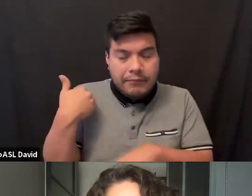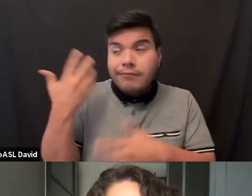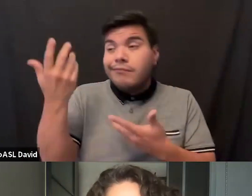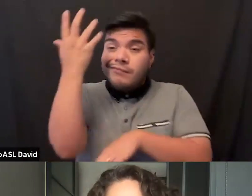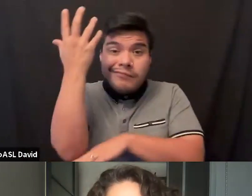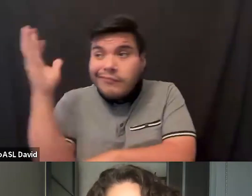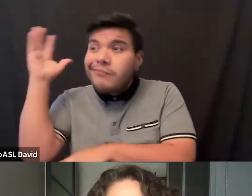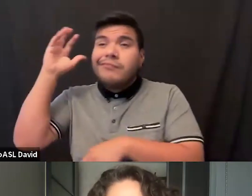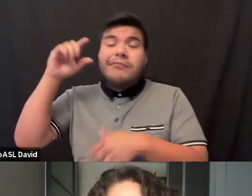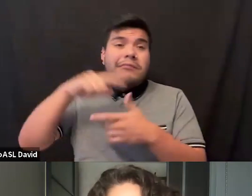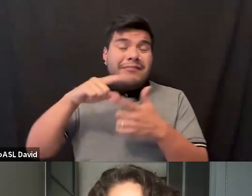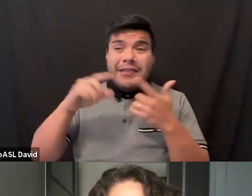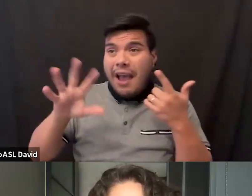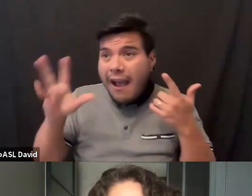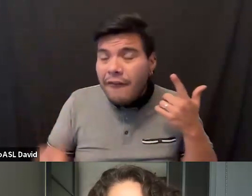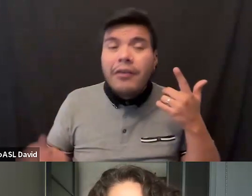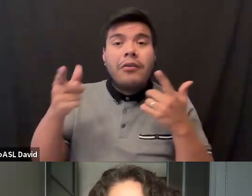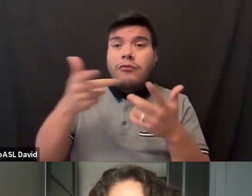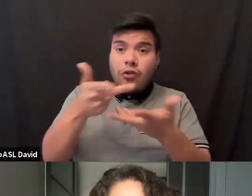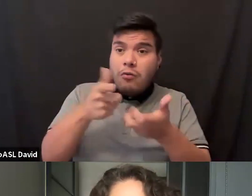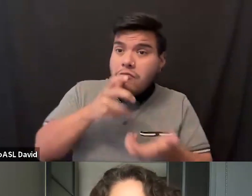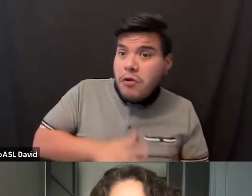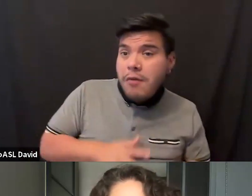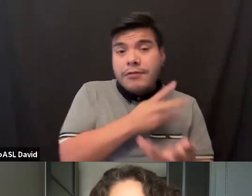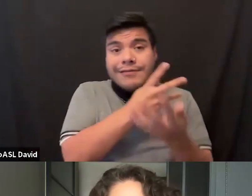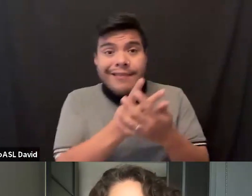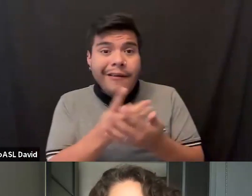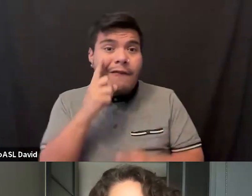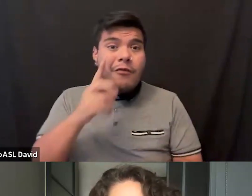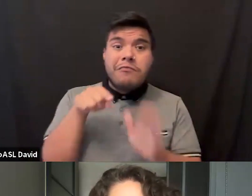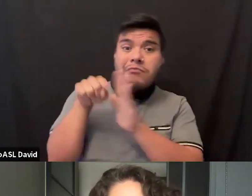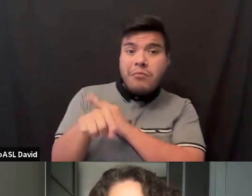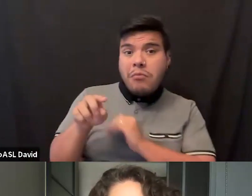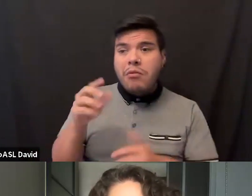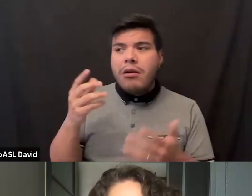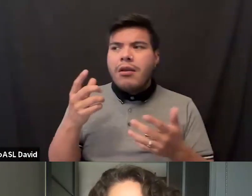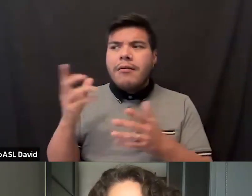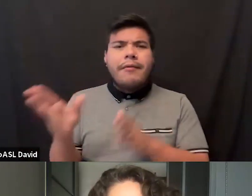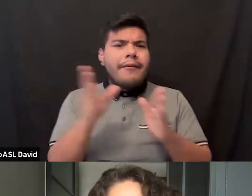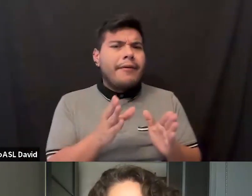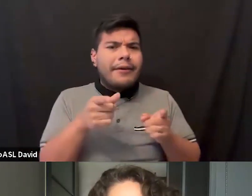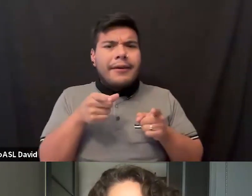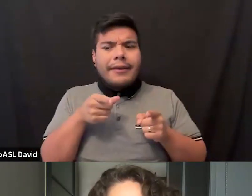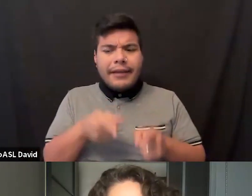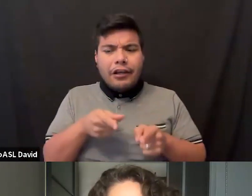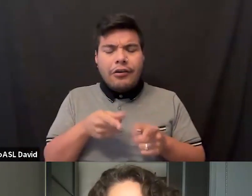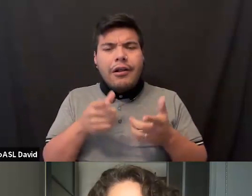talked to students, you've talked to a woman who's in jail for murder. And here, how did that push to